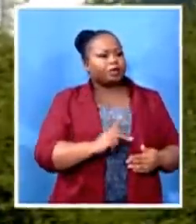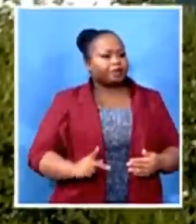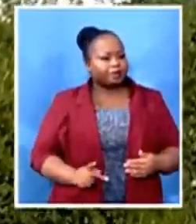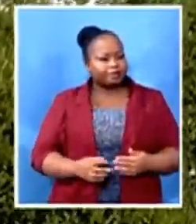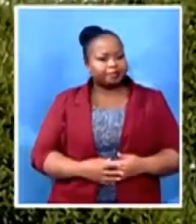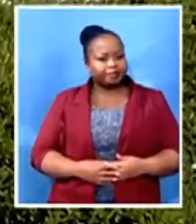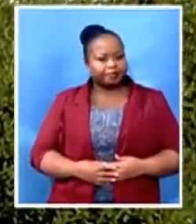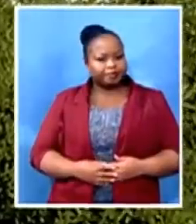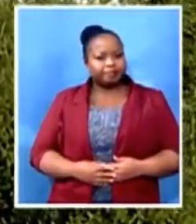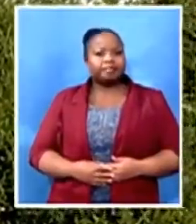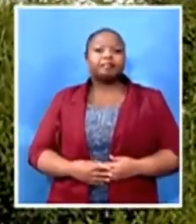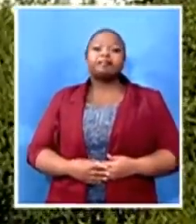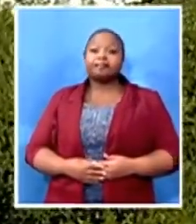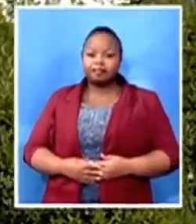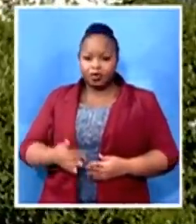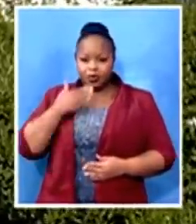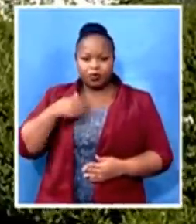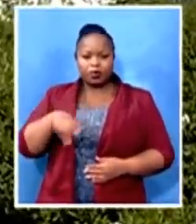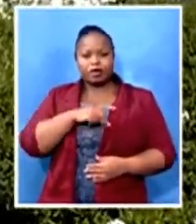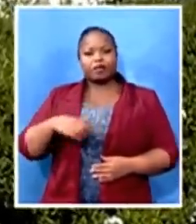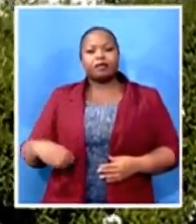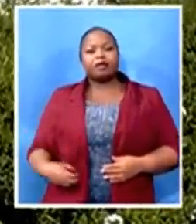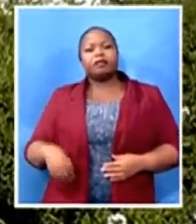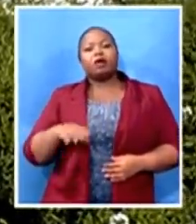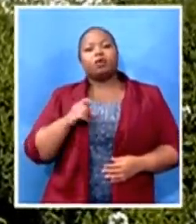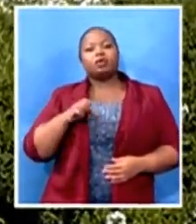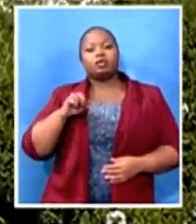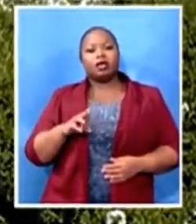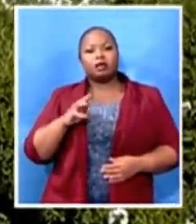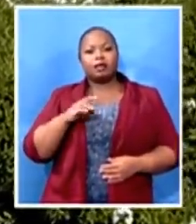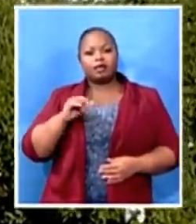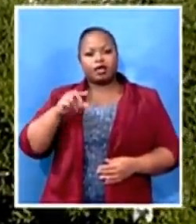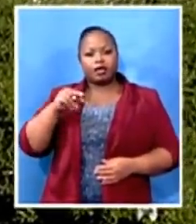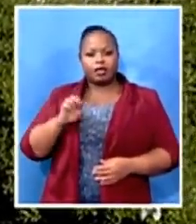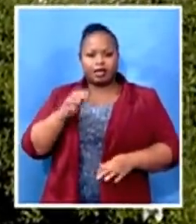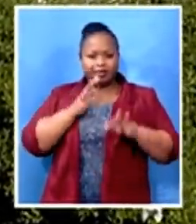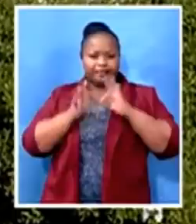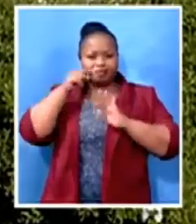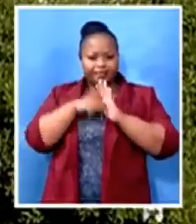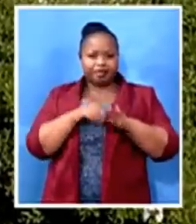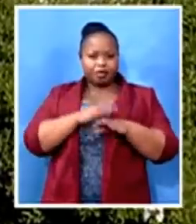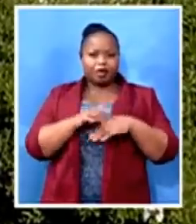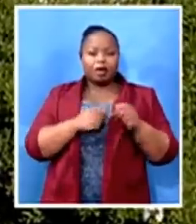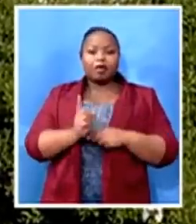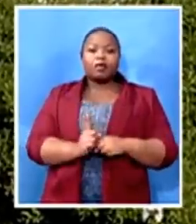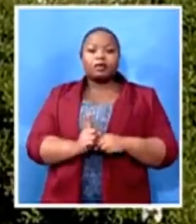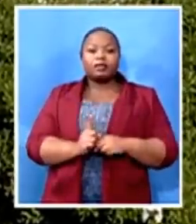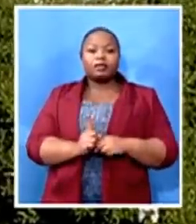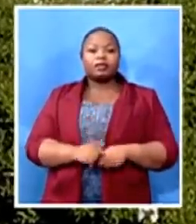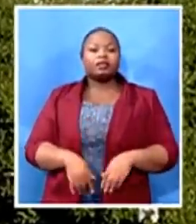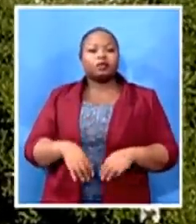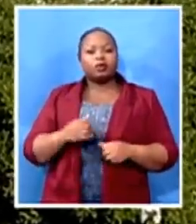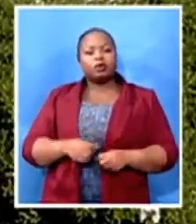of the province, Mr. Oscar Mabuyane, telling us about the latest on this developing story at Frere, that